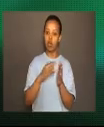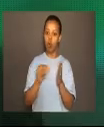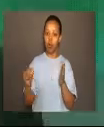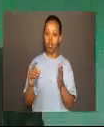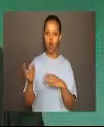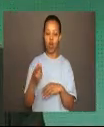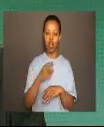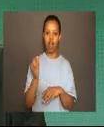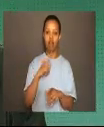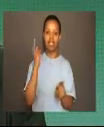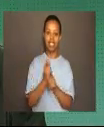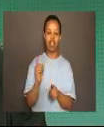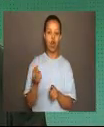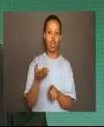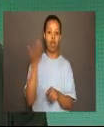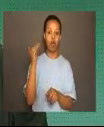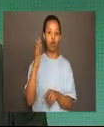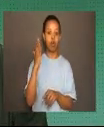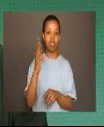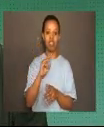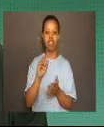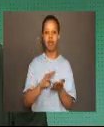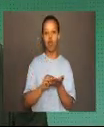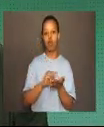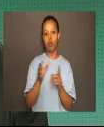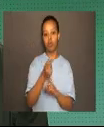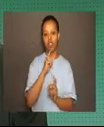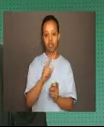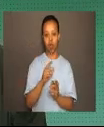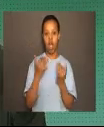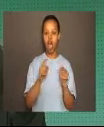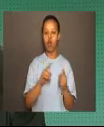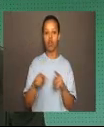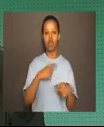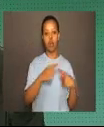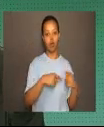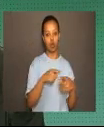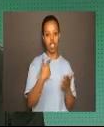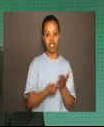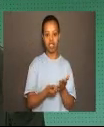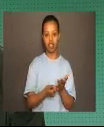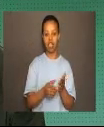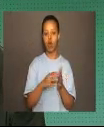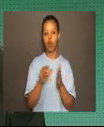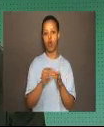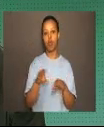molecule. Now, let us take a look at the process of replication.